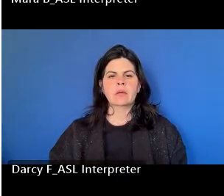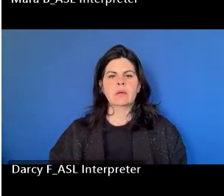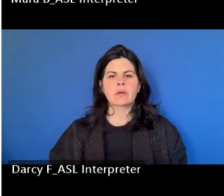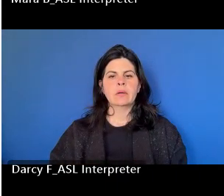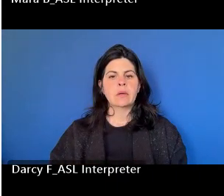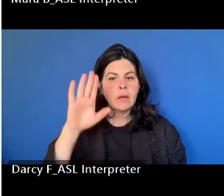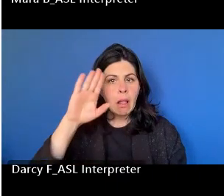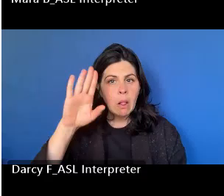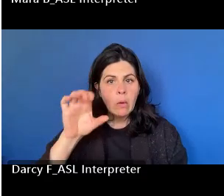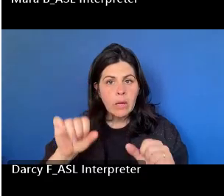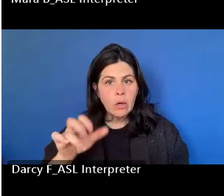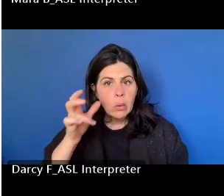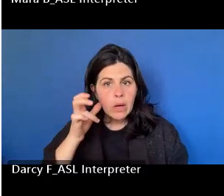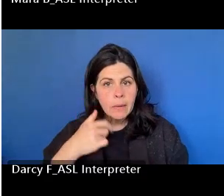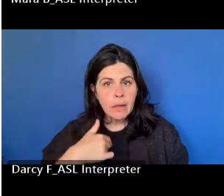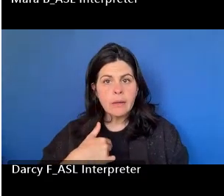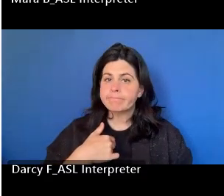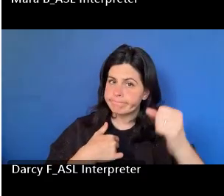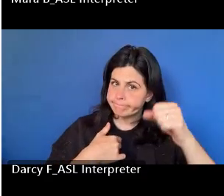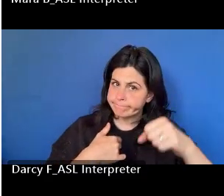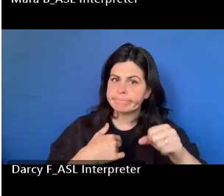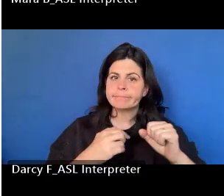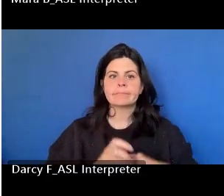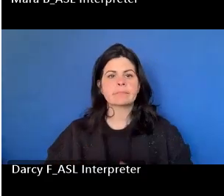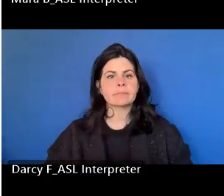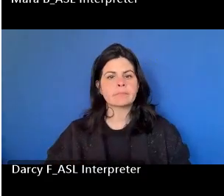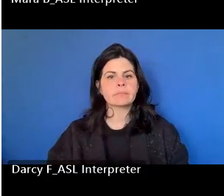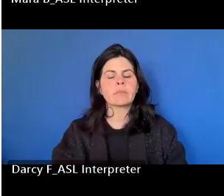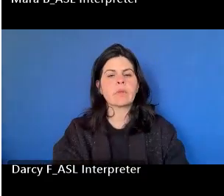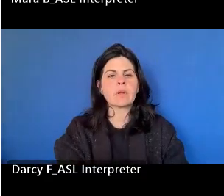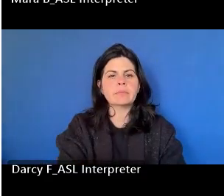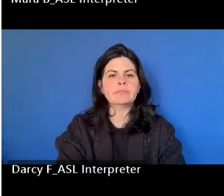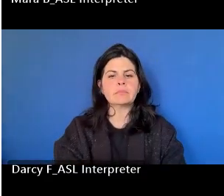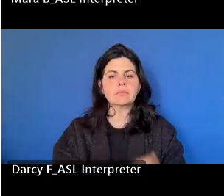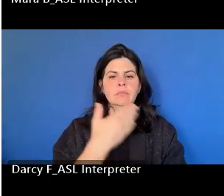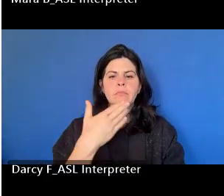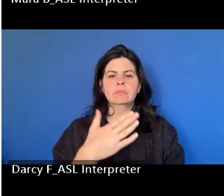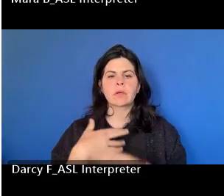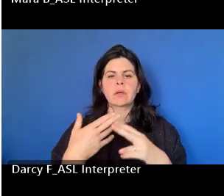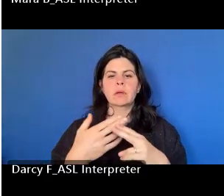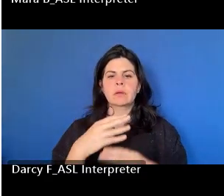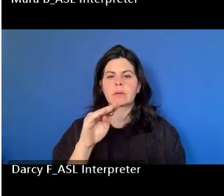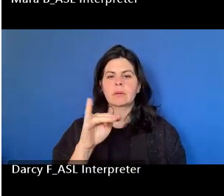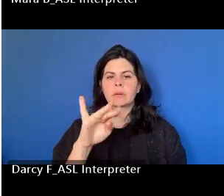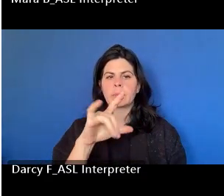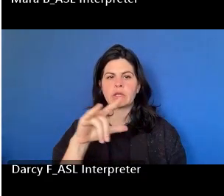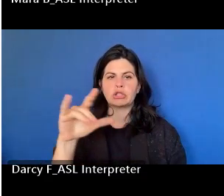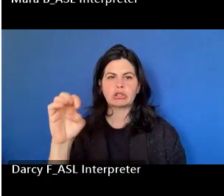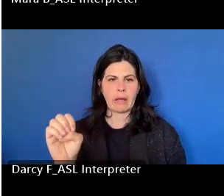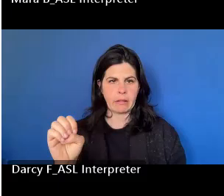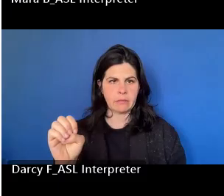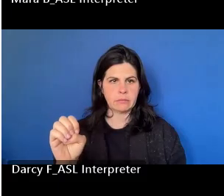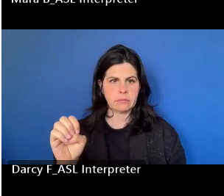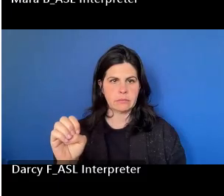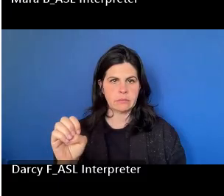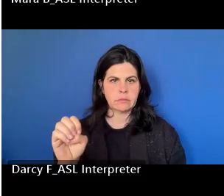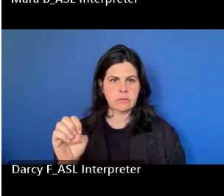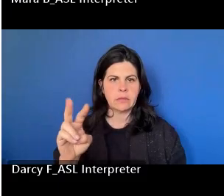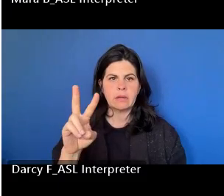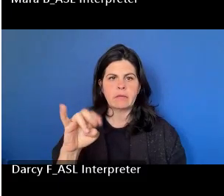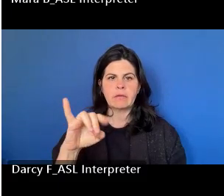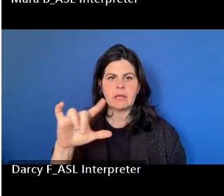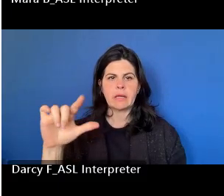Hello, can you hear me? Yeah. Oh, good. My name is Michelle Villegas, and I live in San Dimas, which